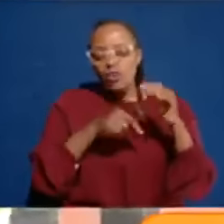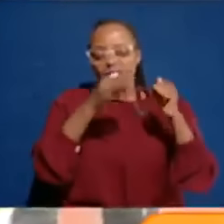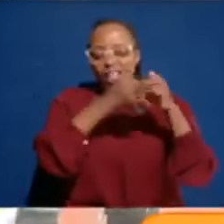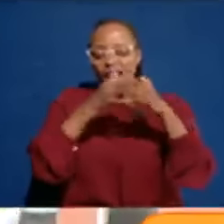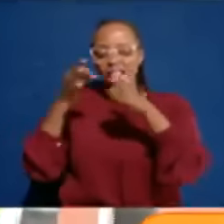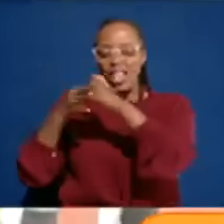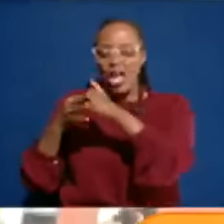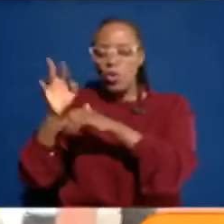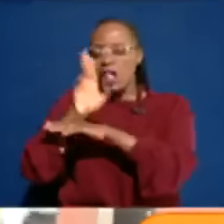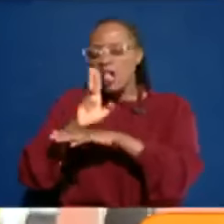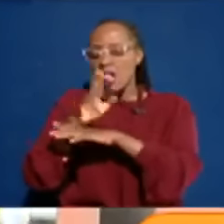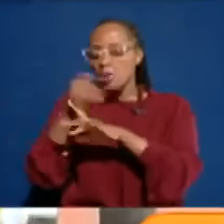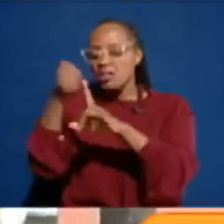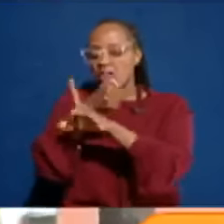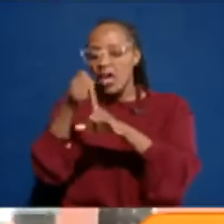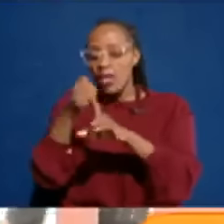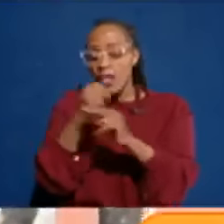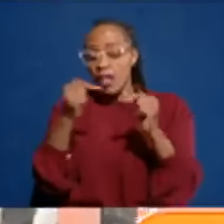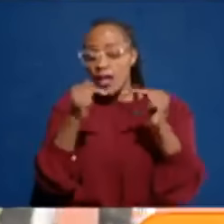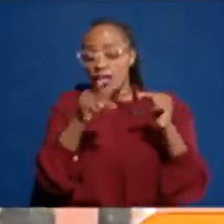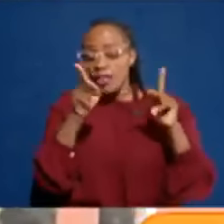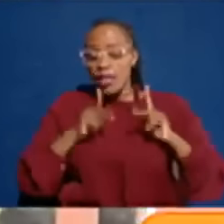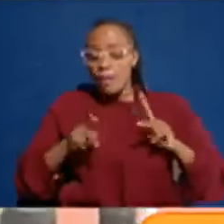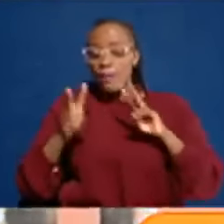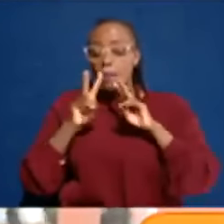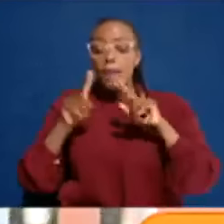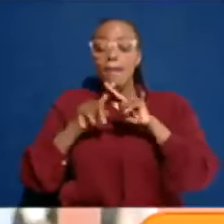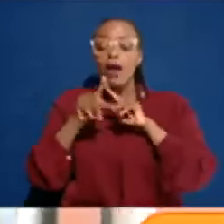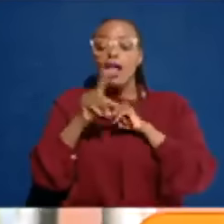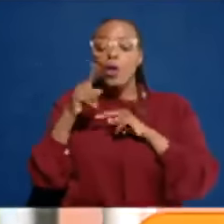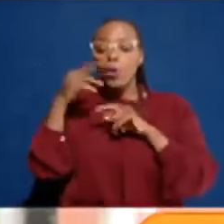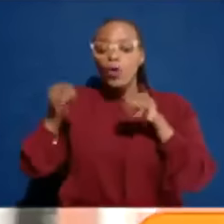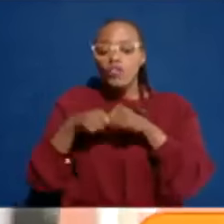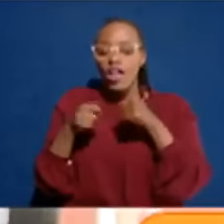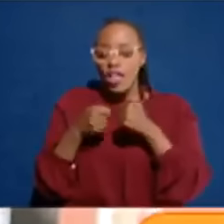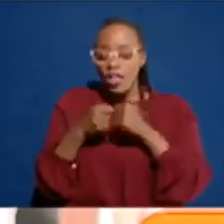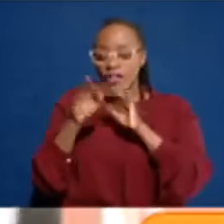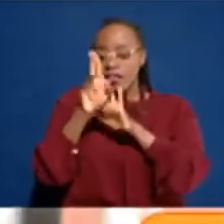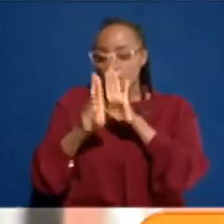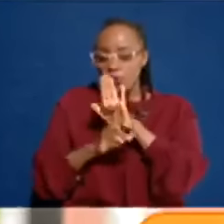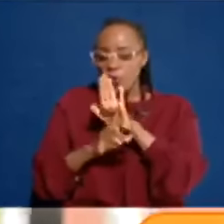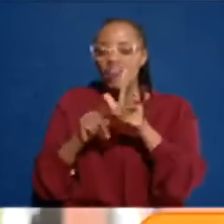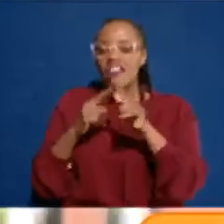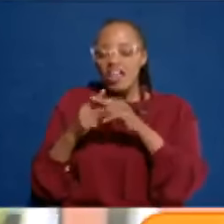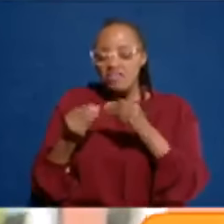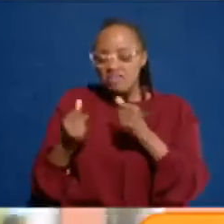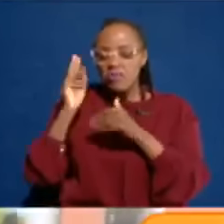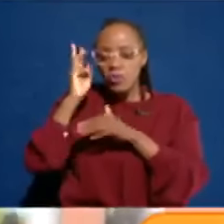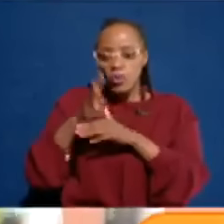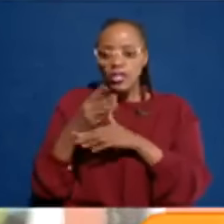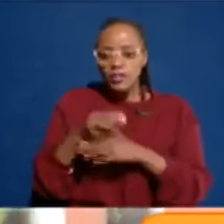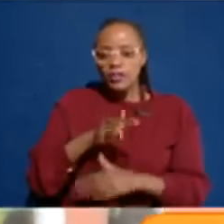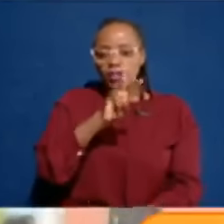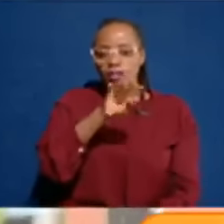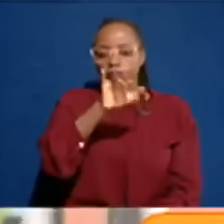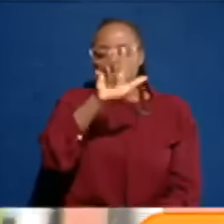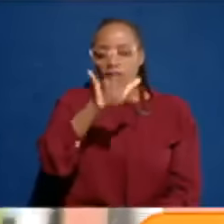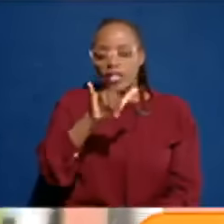not use excessive force on peaceful protesters except those ones who will violate the rule of law. Willie Lusige, Citizen TV.